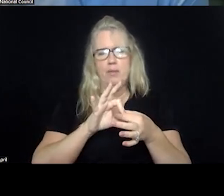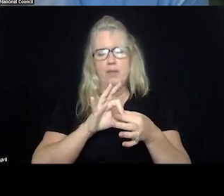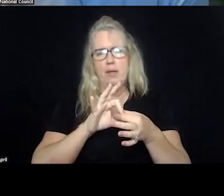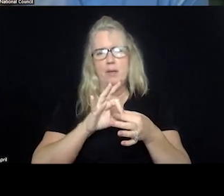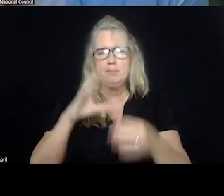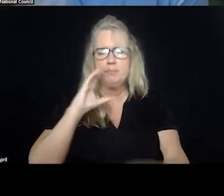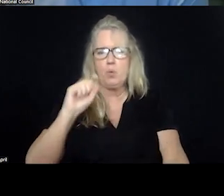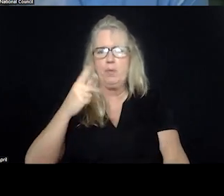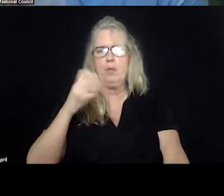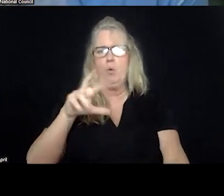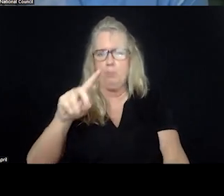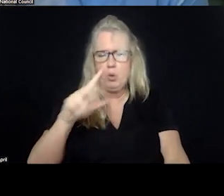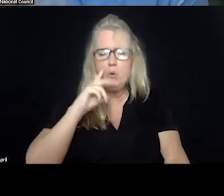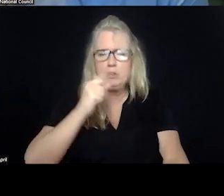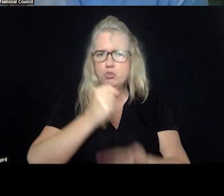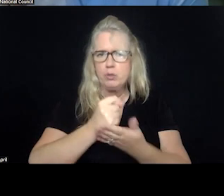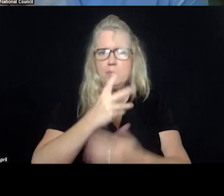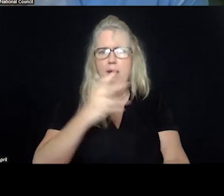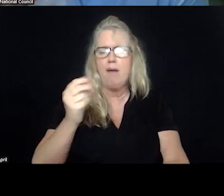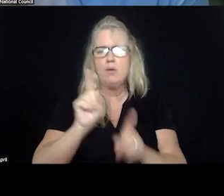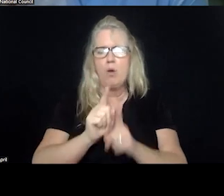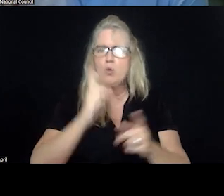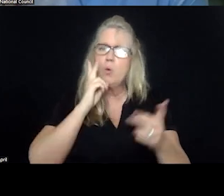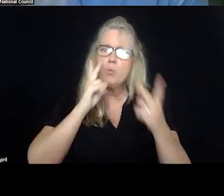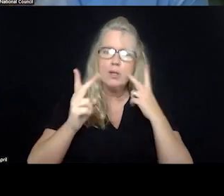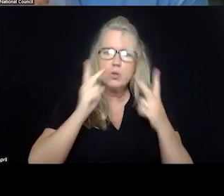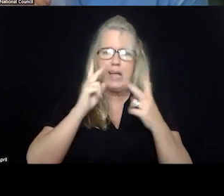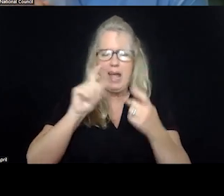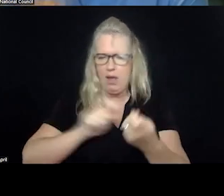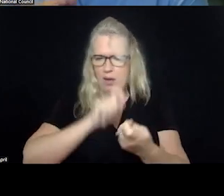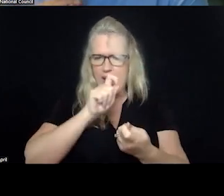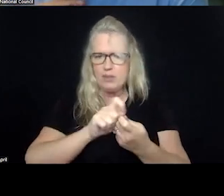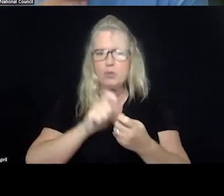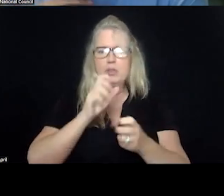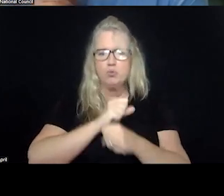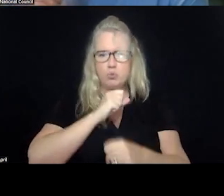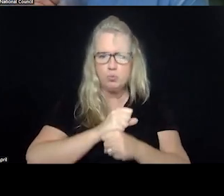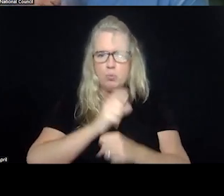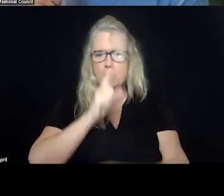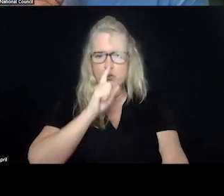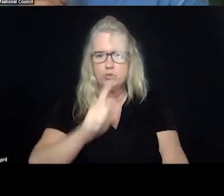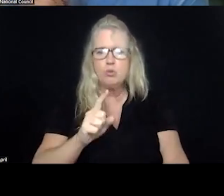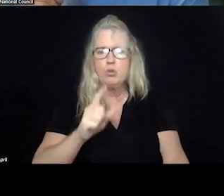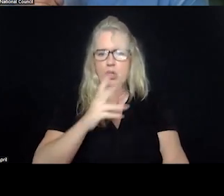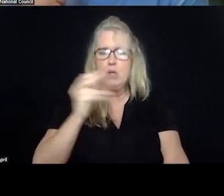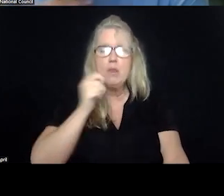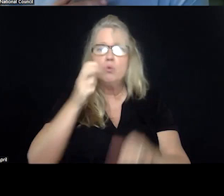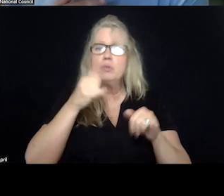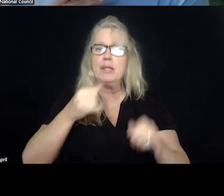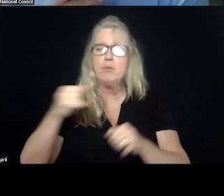opioid treatment providers, and then also looking at health equity. So ensuring that individuals who